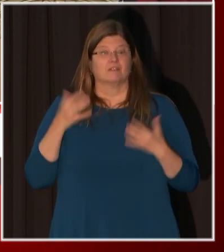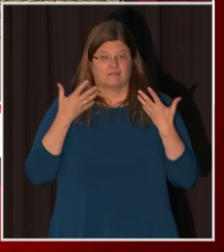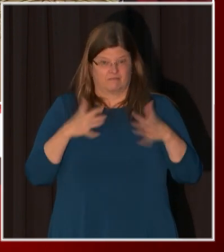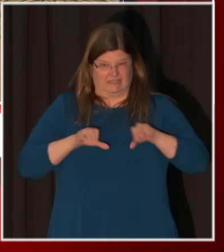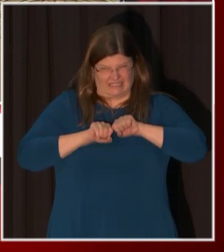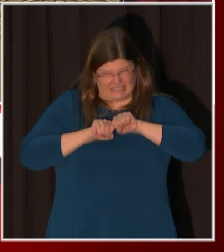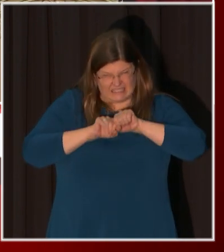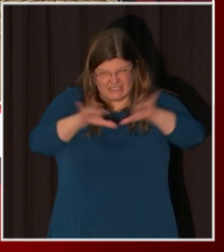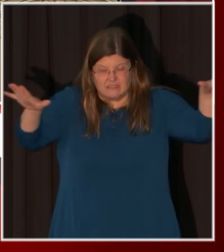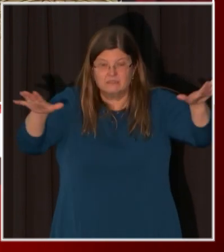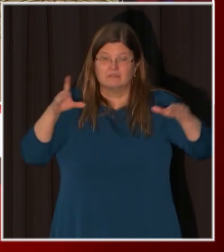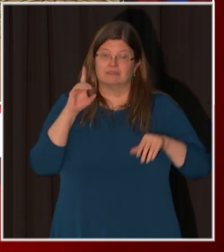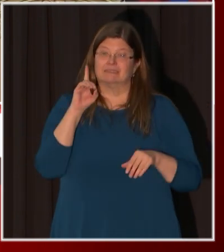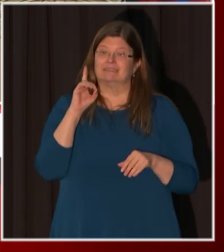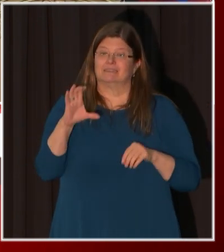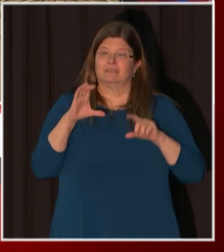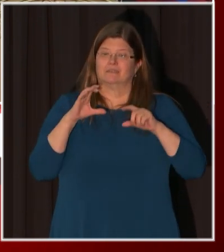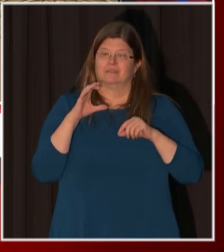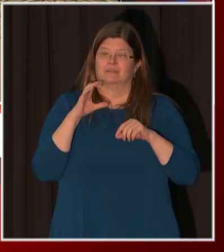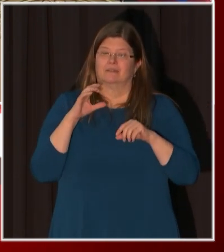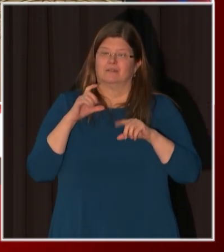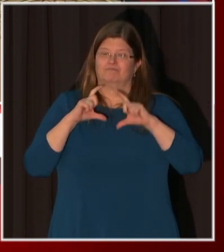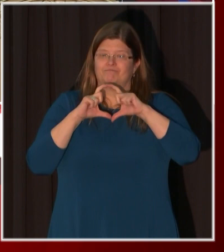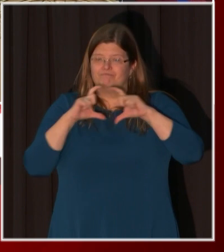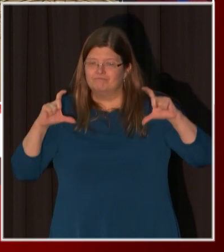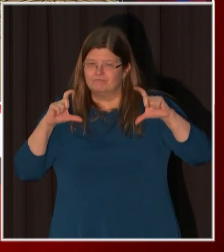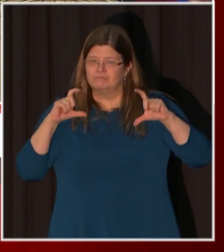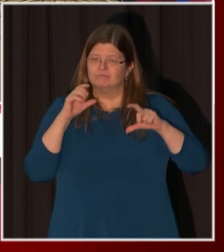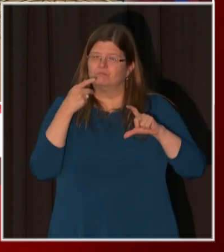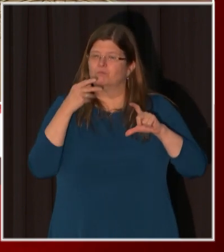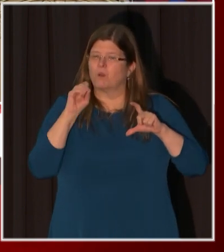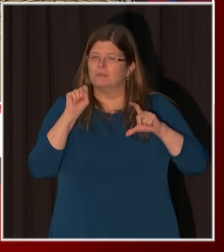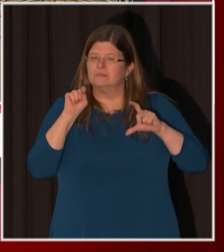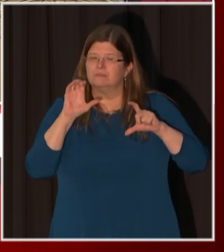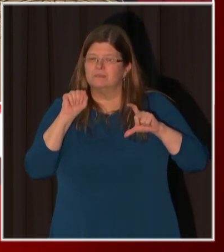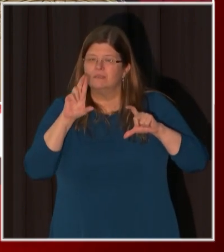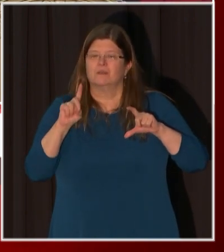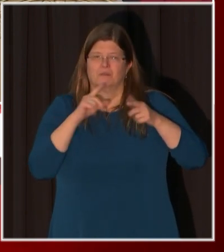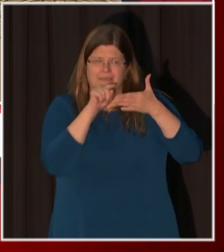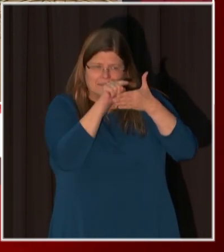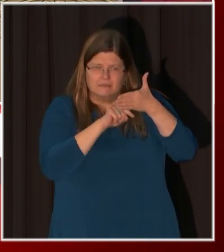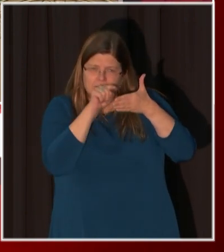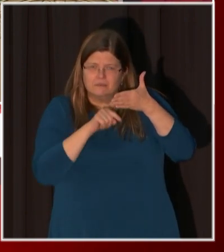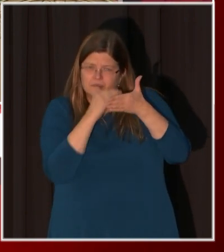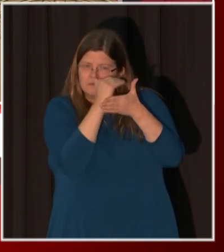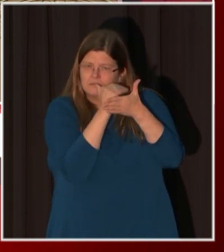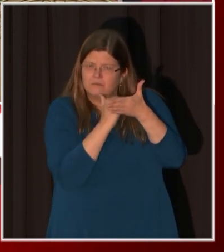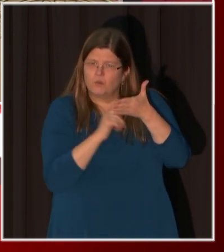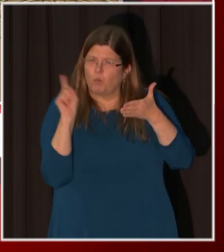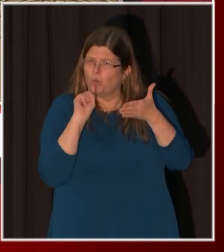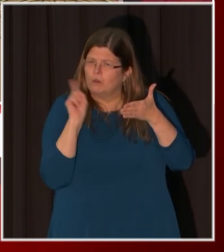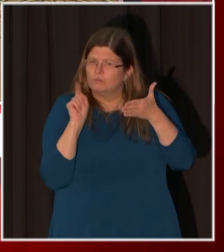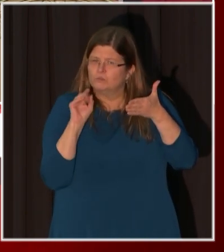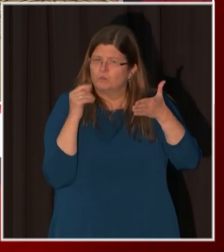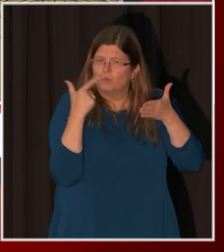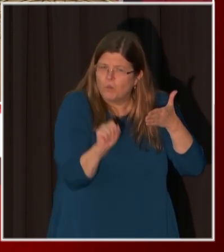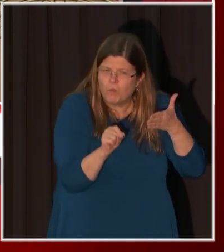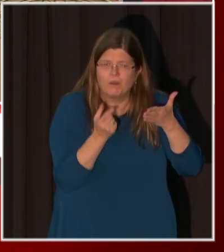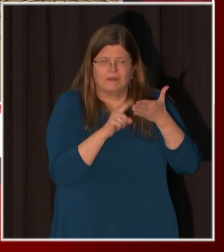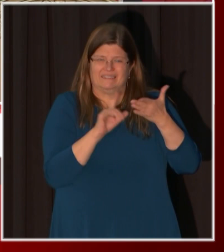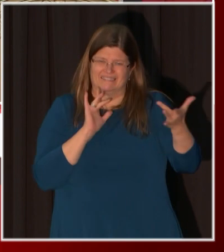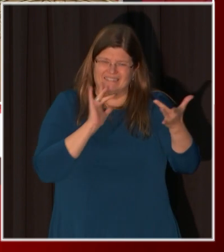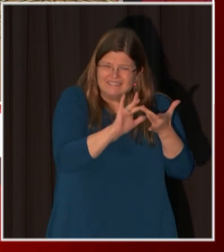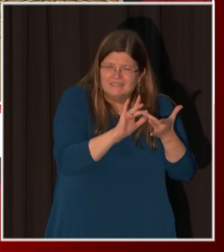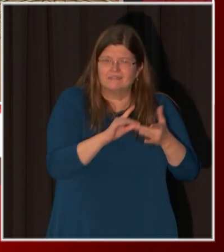the locations and phone numbers that they can call if they're experiencing symptoms or have